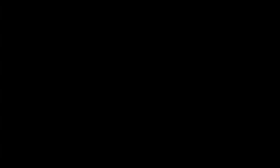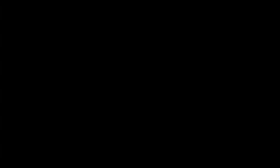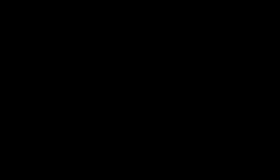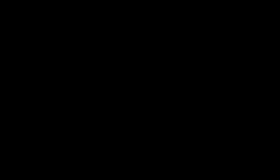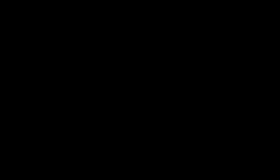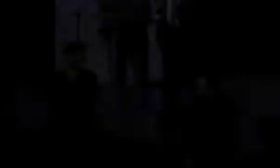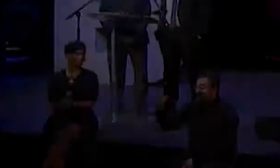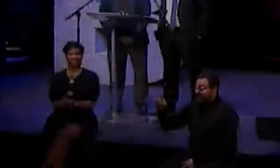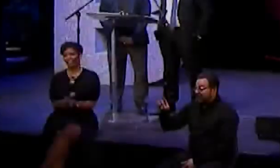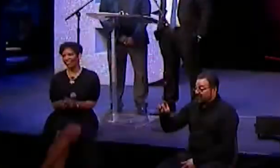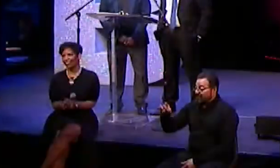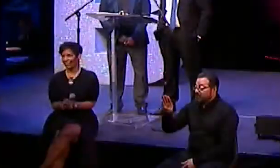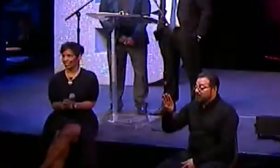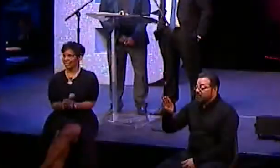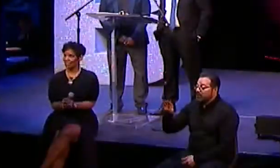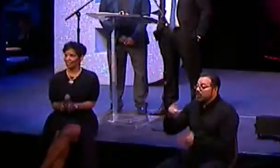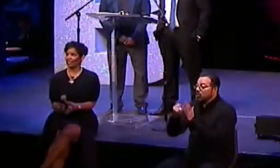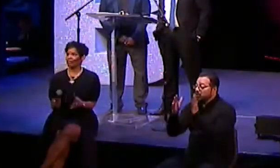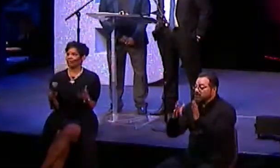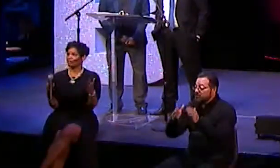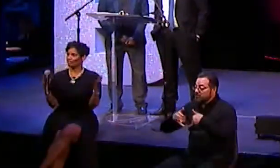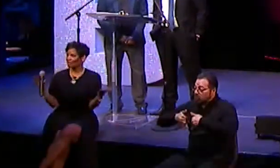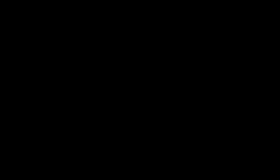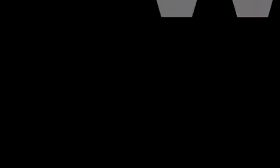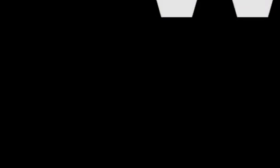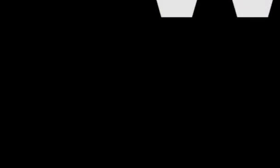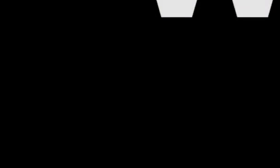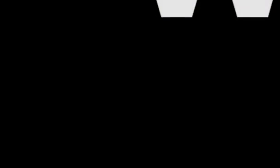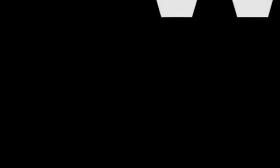2018 Be Artistic Award winner is...